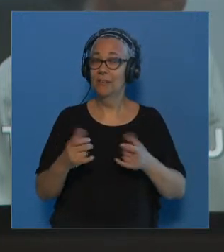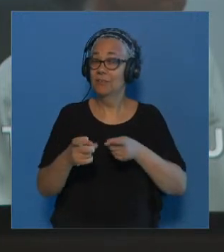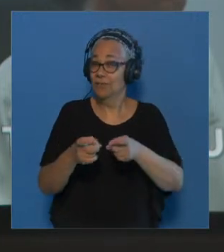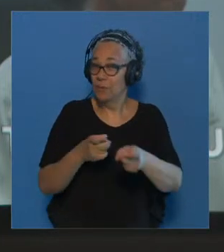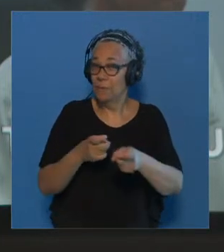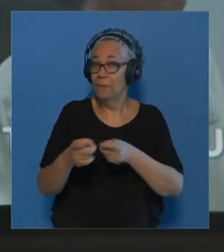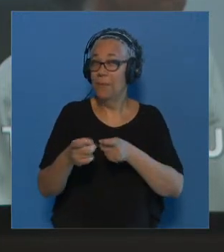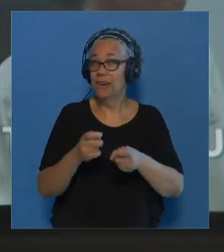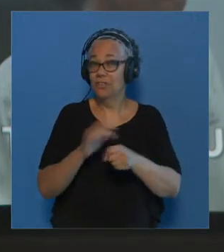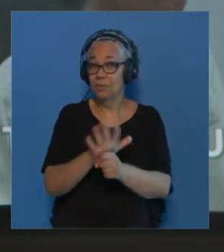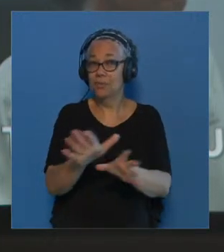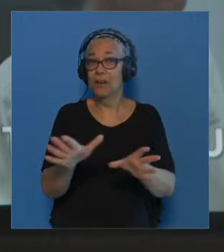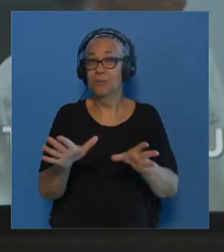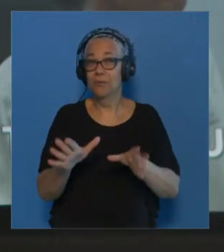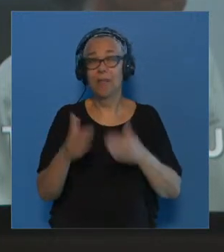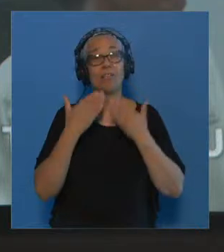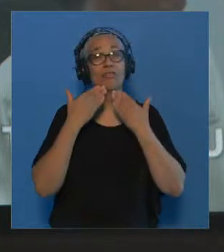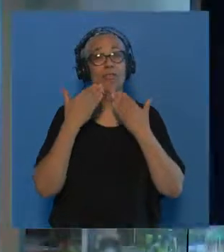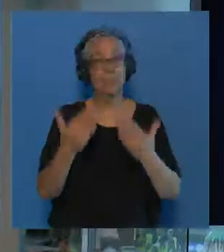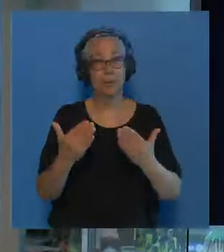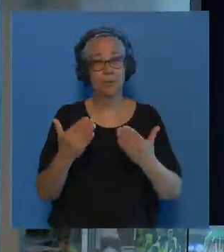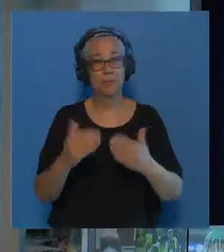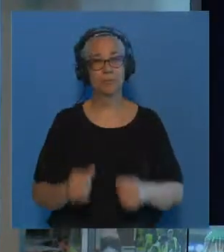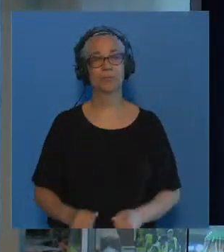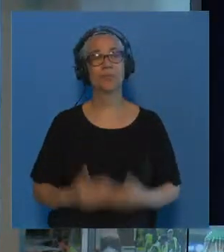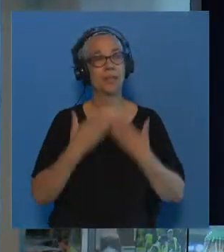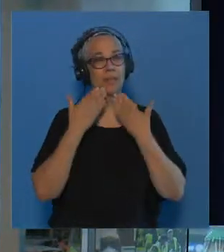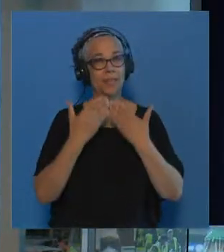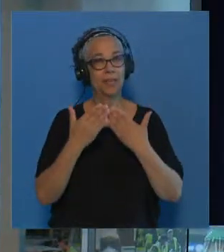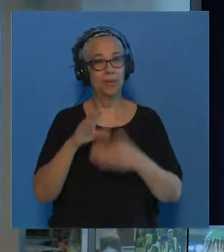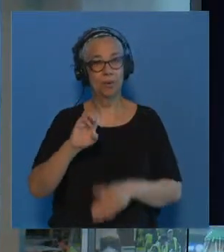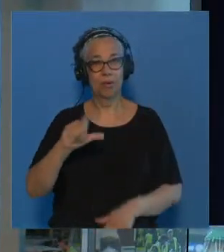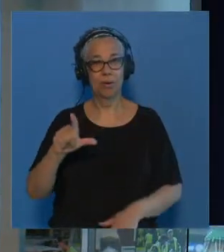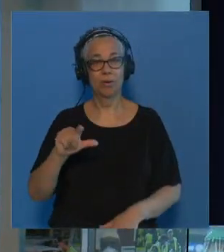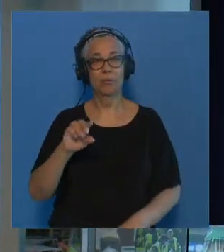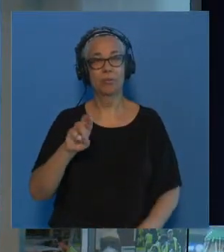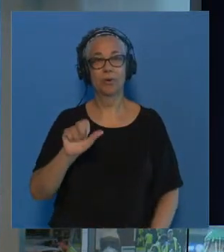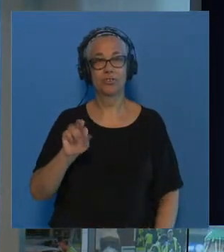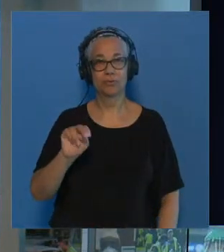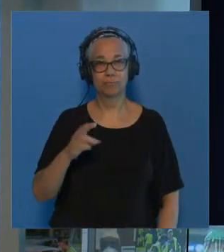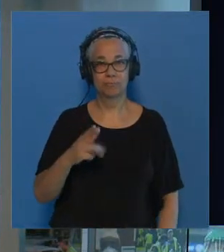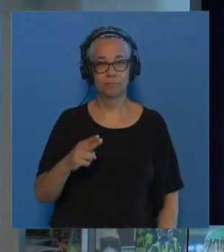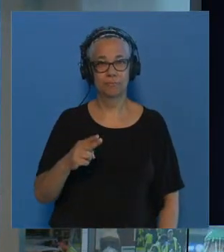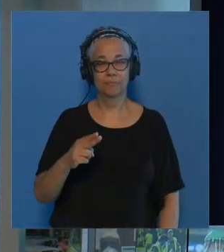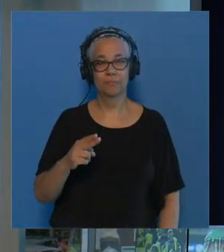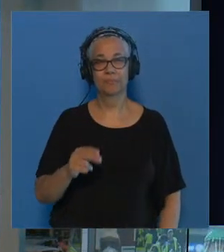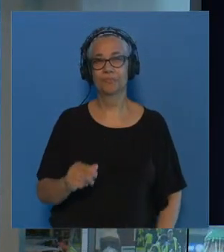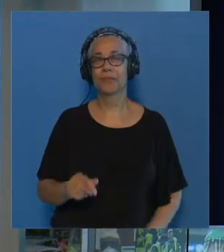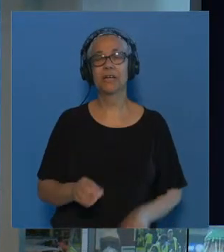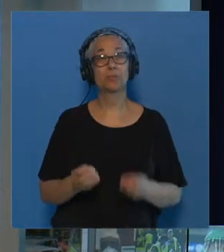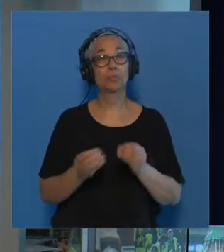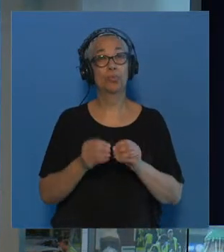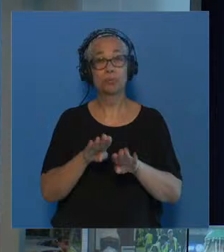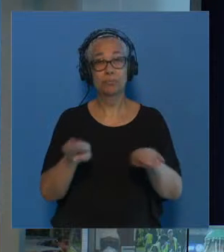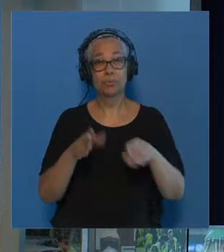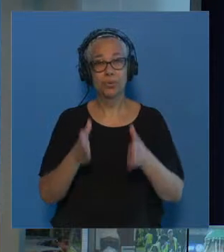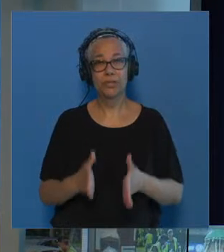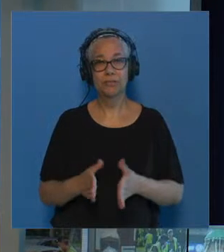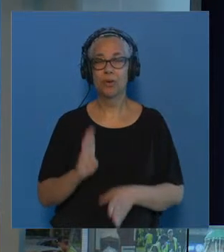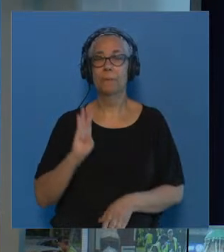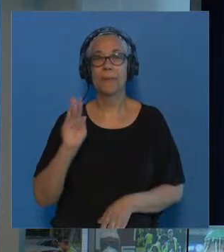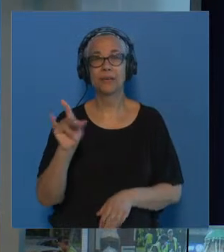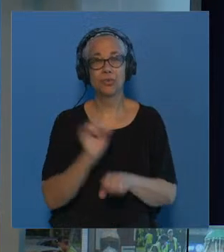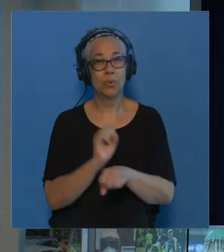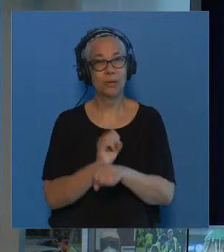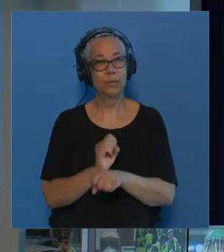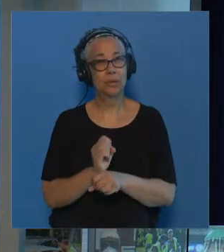managing this pandemic. Thank you, Premier. Thank you, Colonel Birch. As more Bermudians are returning to work, I want